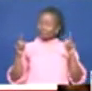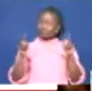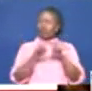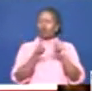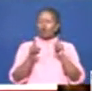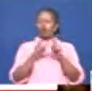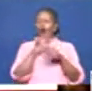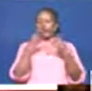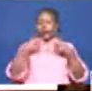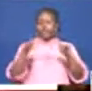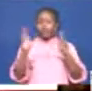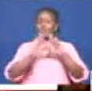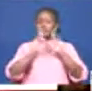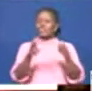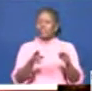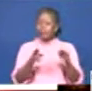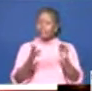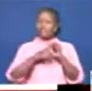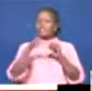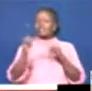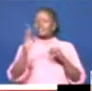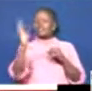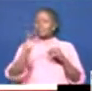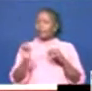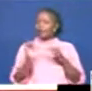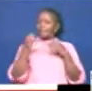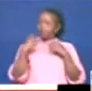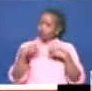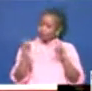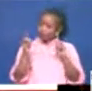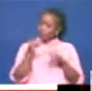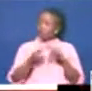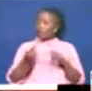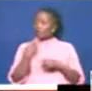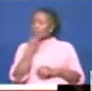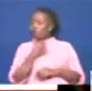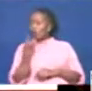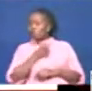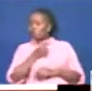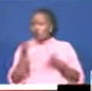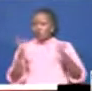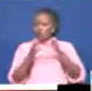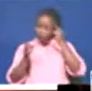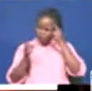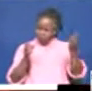70% of the time. In other words, almost 70% of the announcements done at Bomas were done by these particular commissioners.